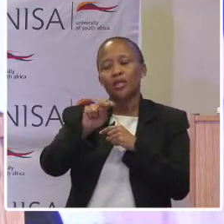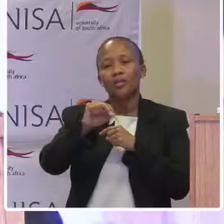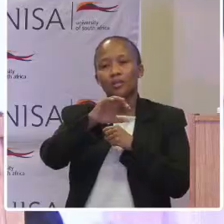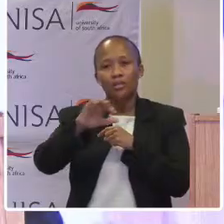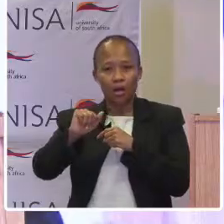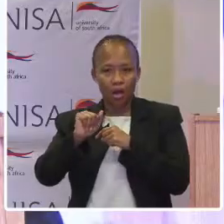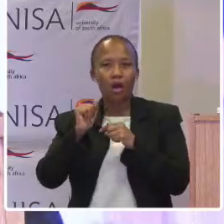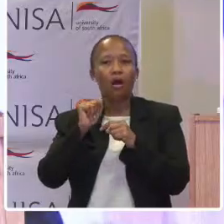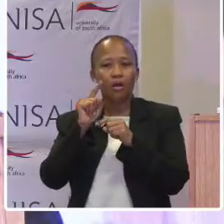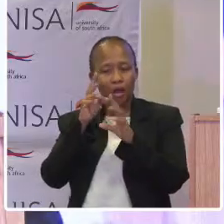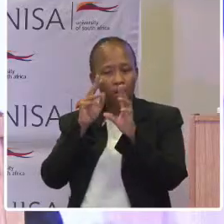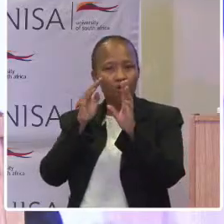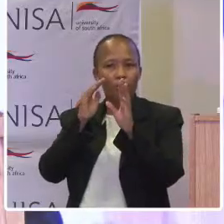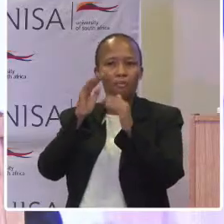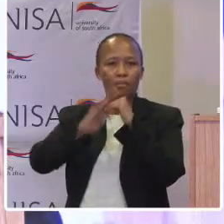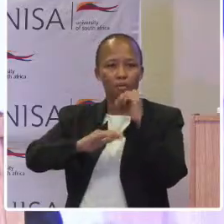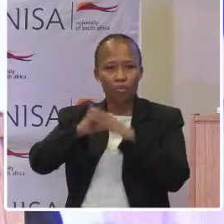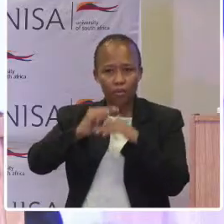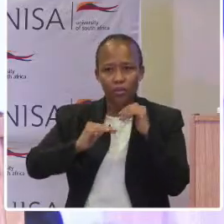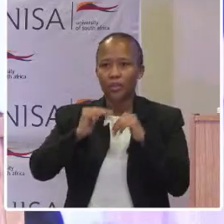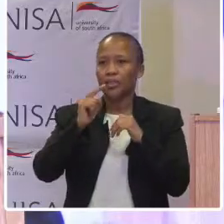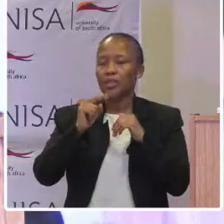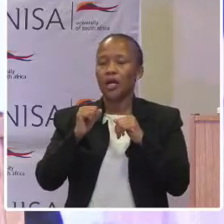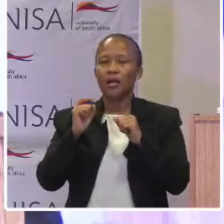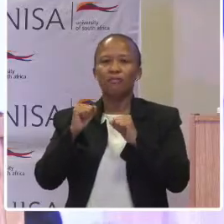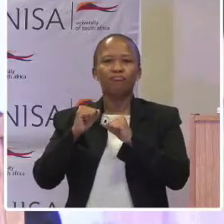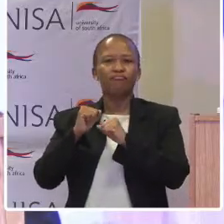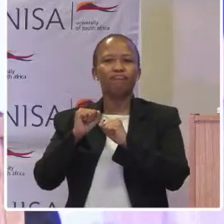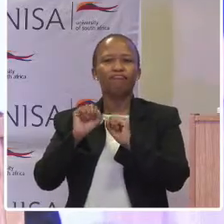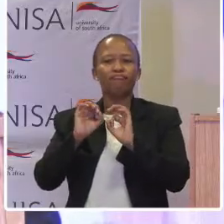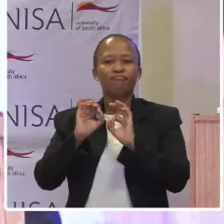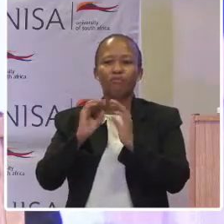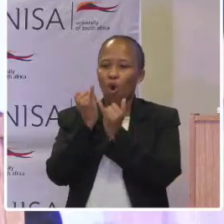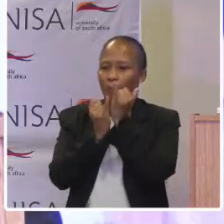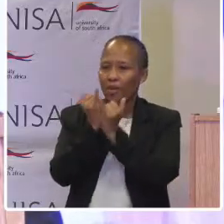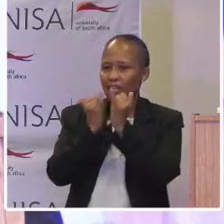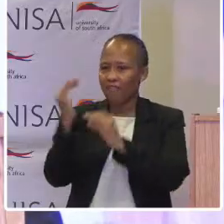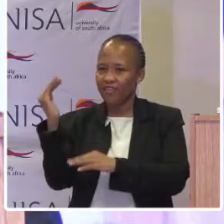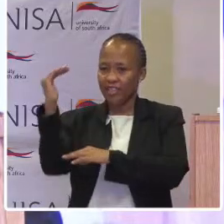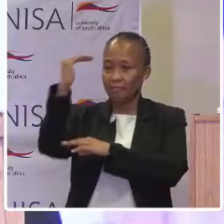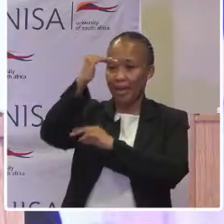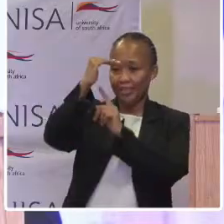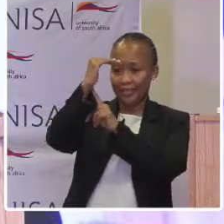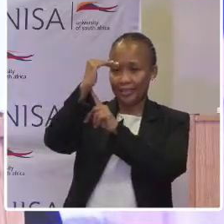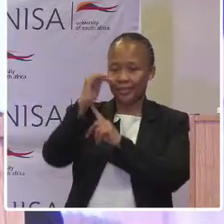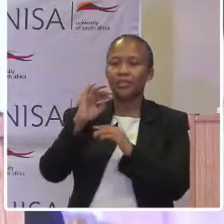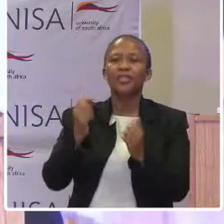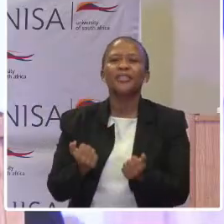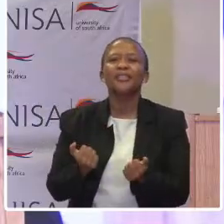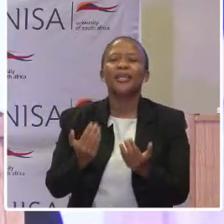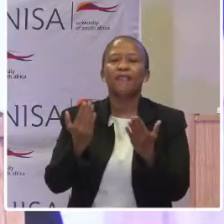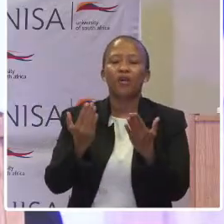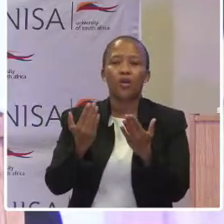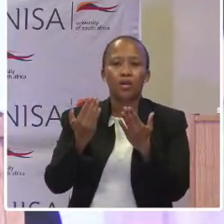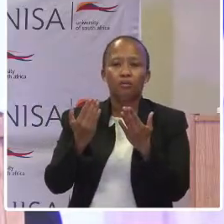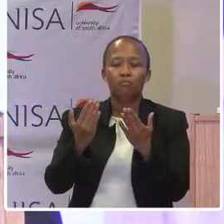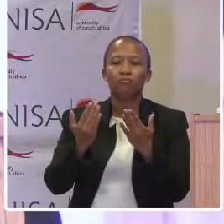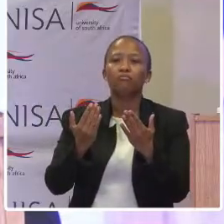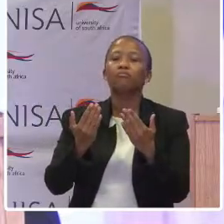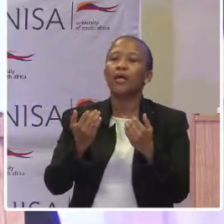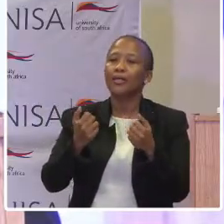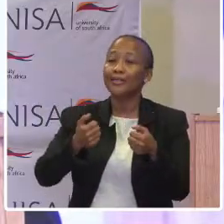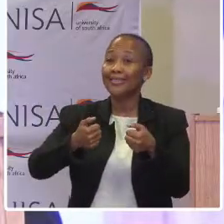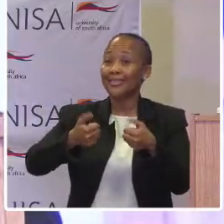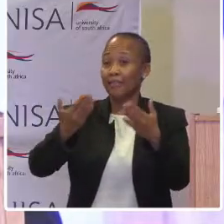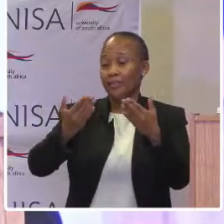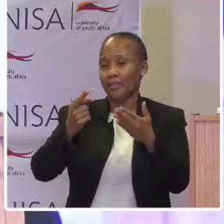and maintaining a competitive national space infrastructure that foster R&D, delivery and products and services,